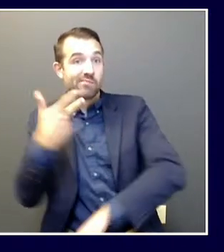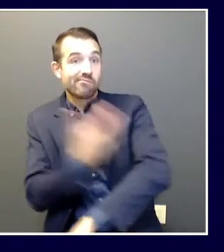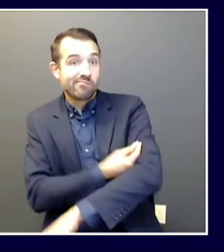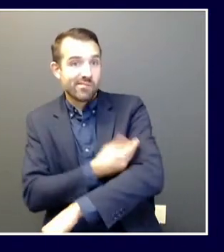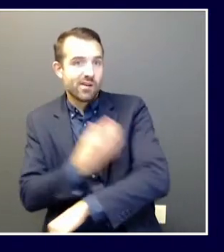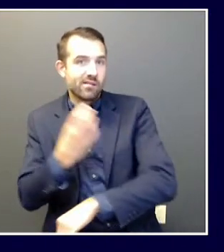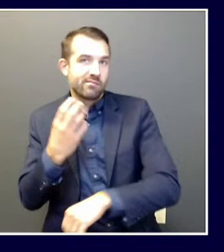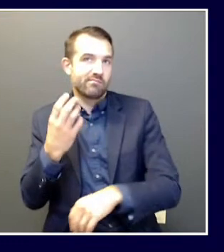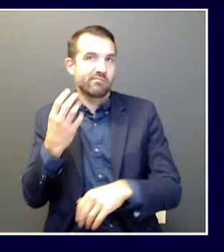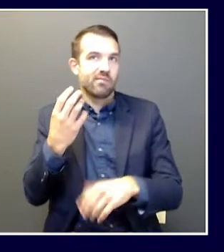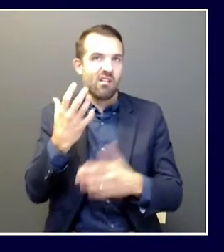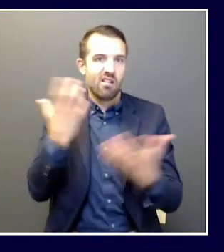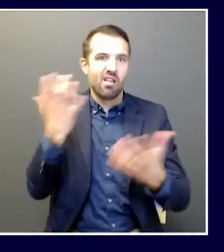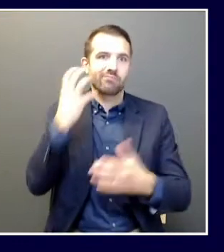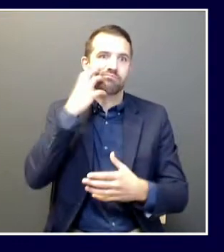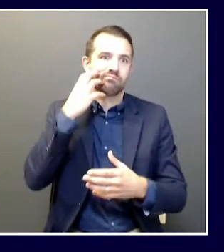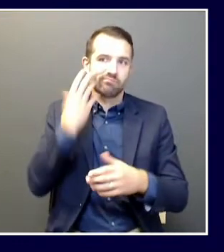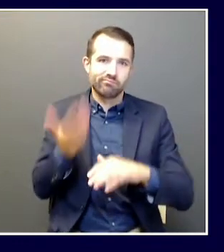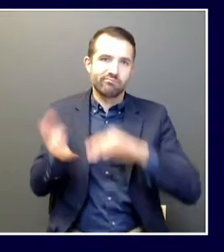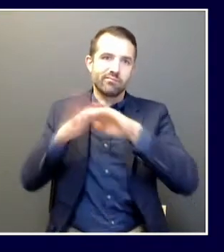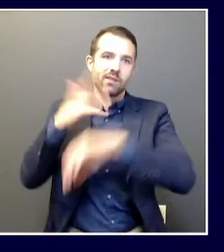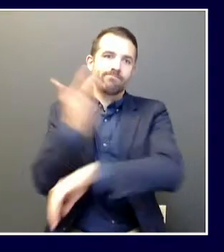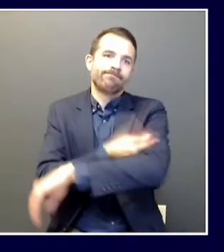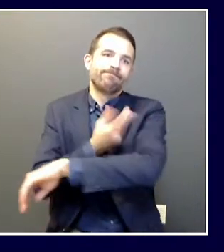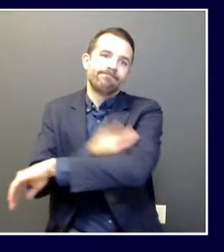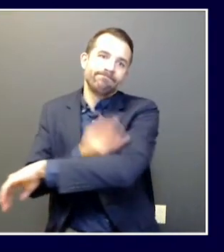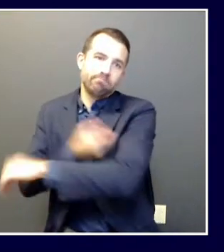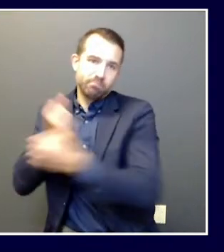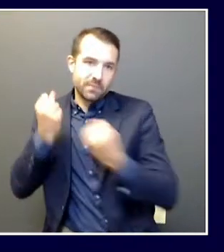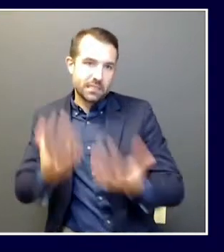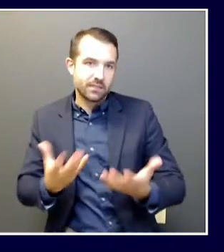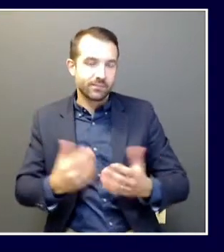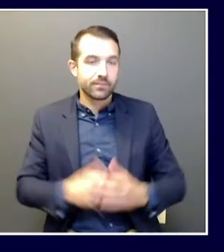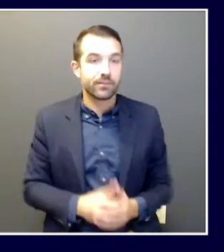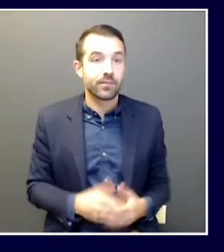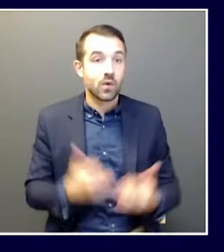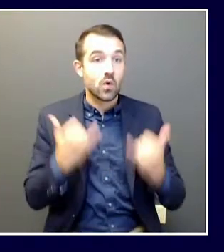being given. Right now, Maine is administering about